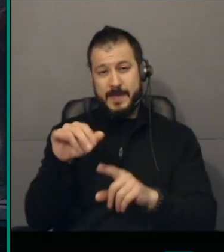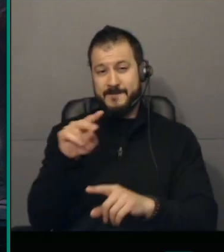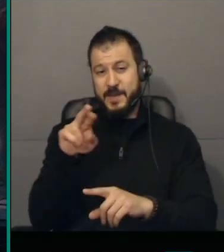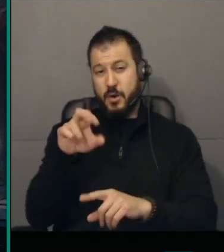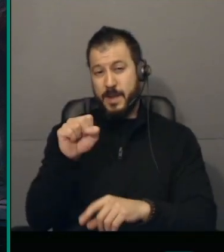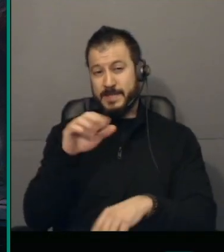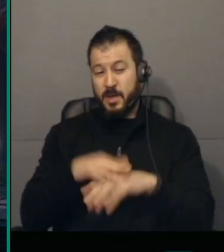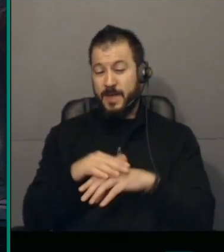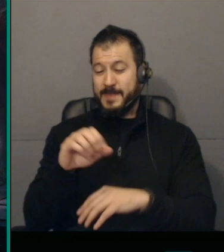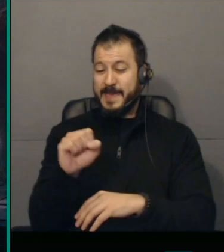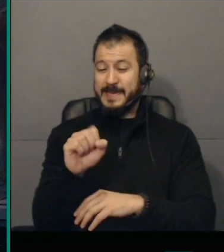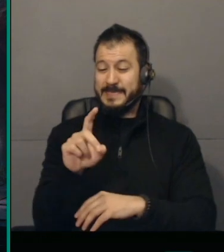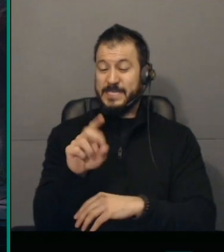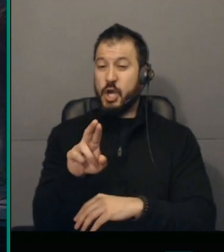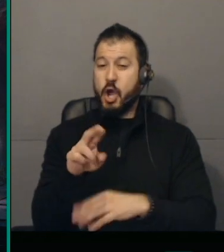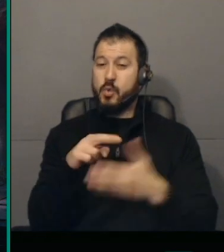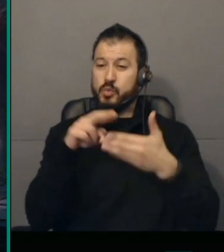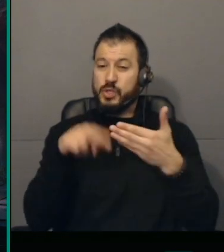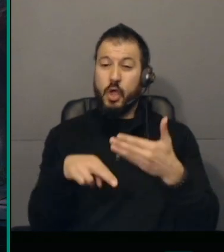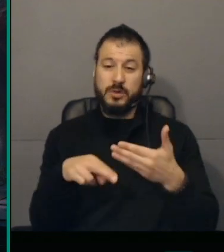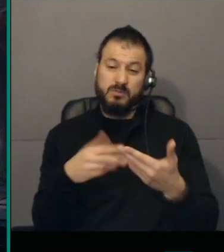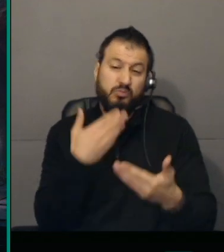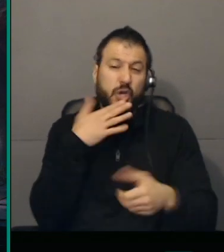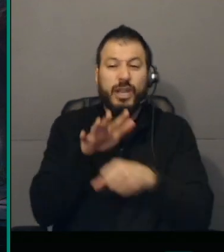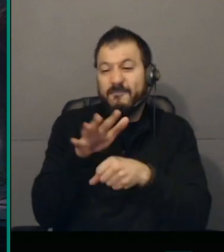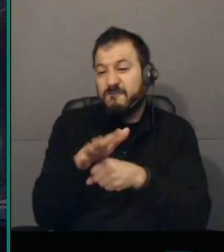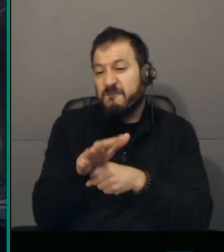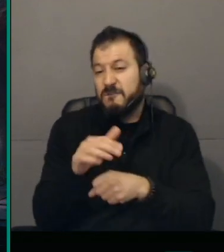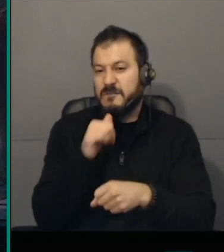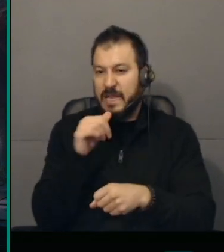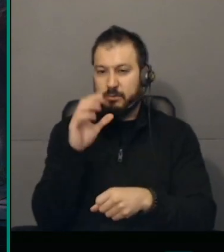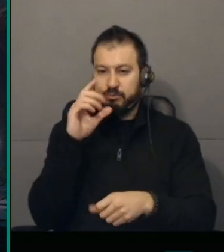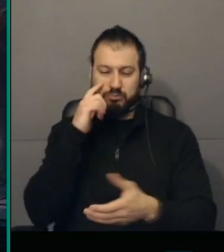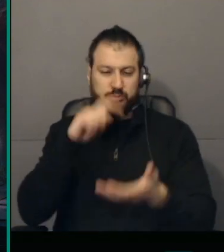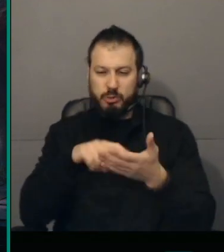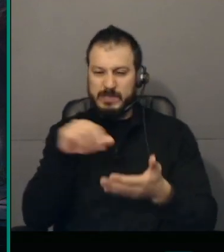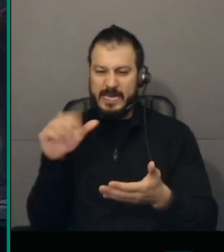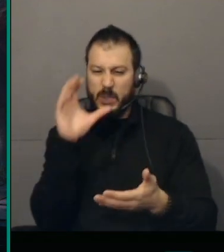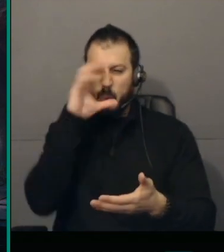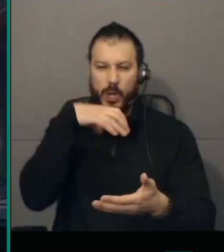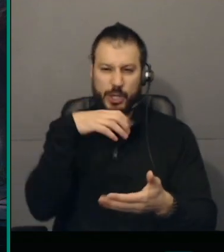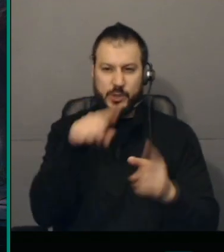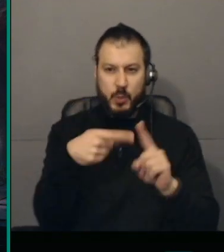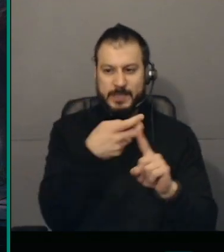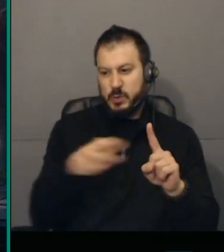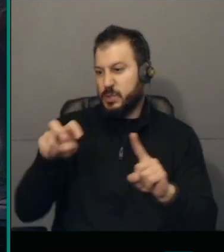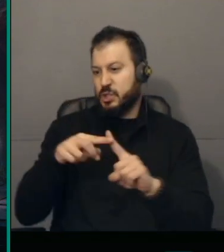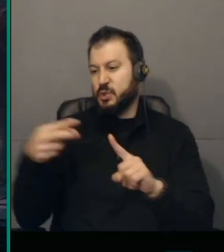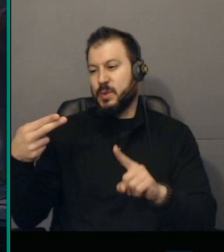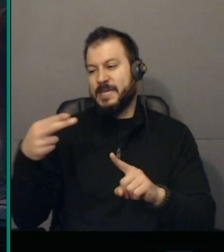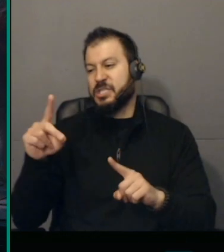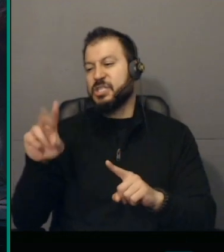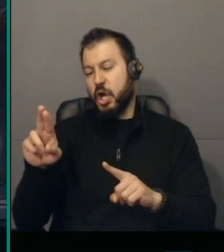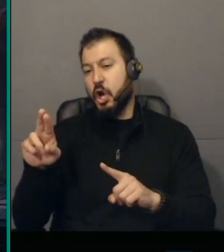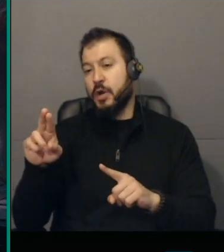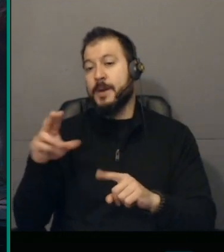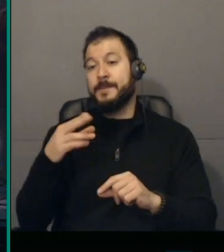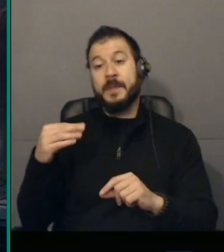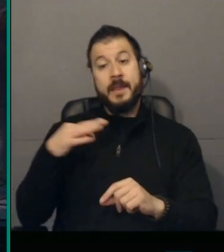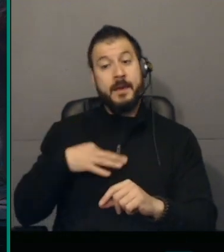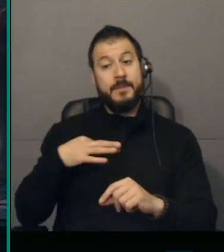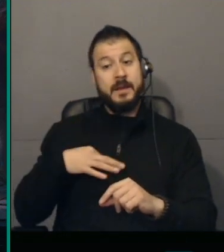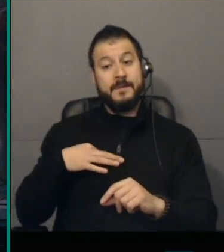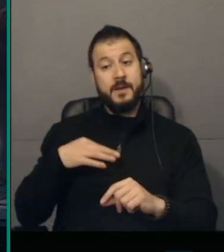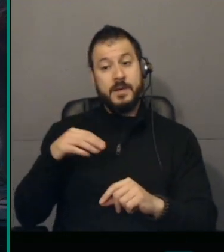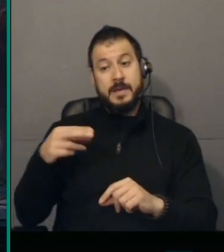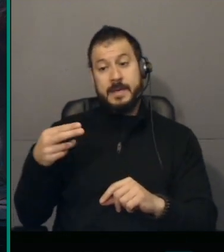HDR results were good enough. We didn't notice any kind of weirdness with HDR. And a benefit to